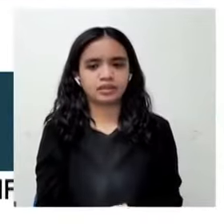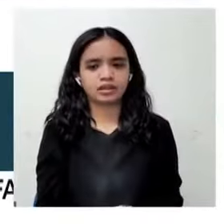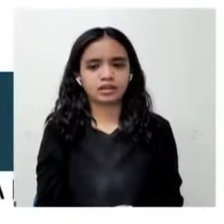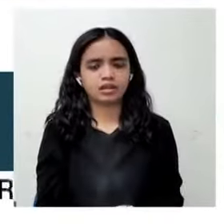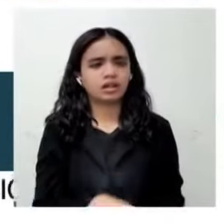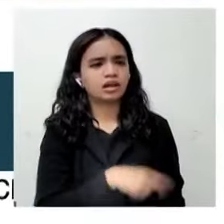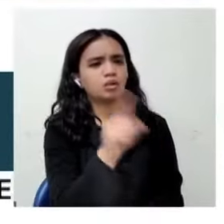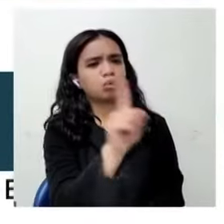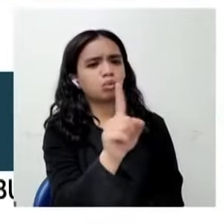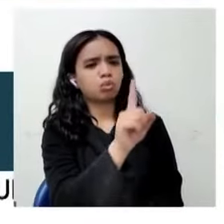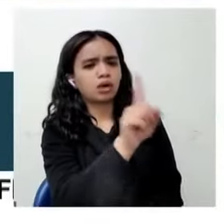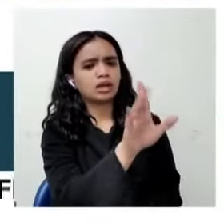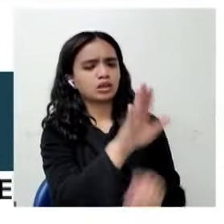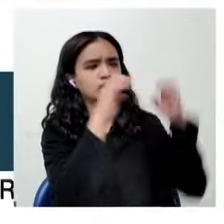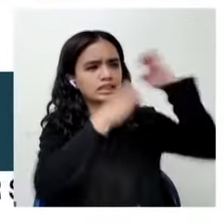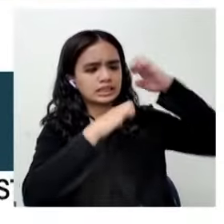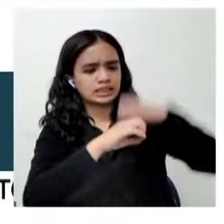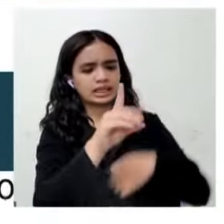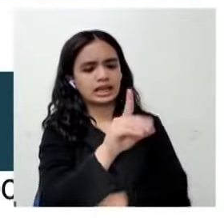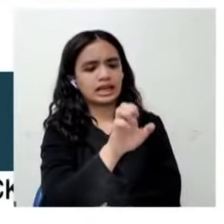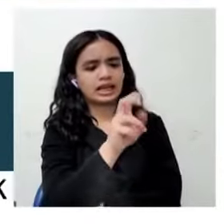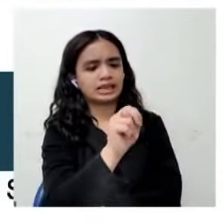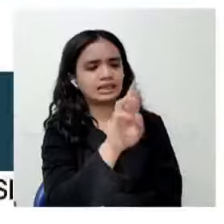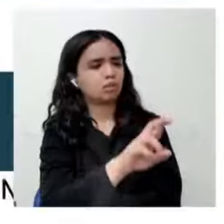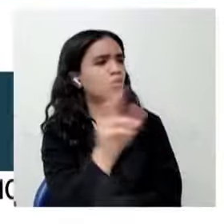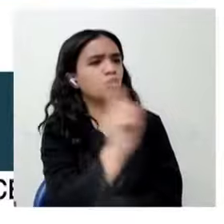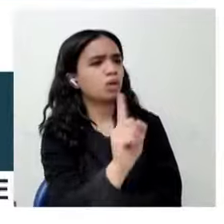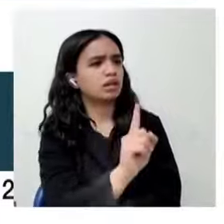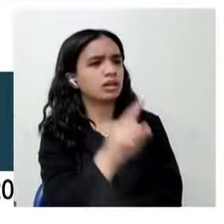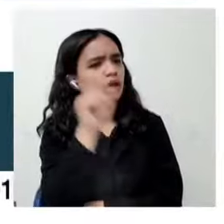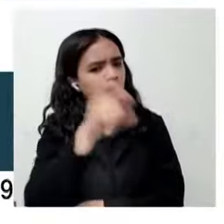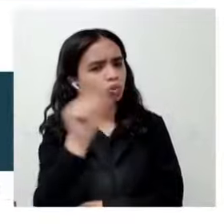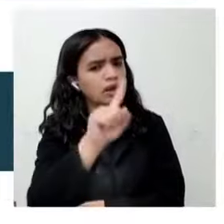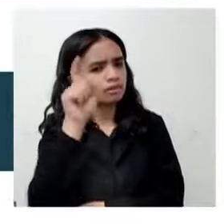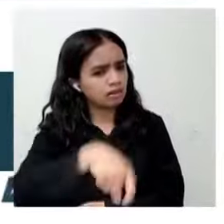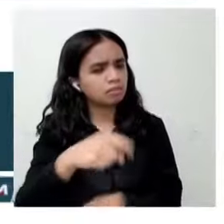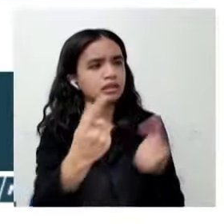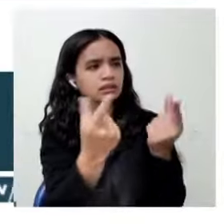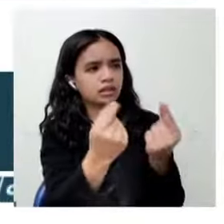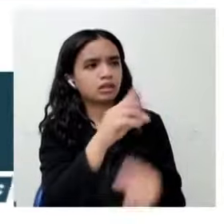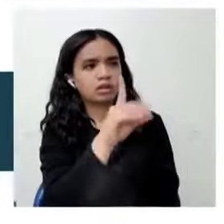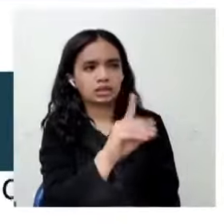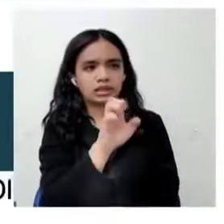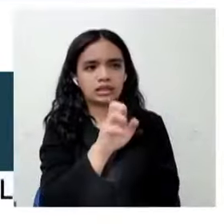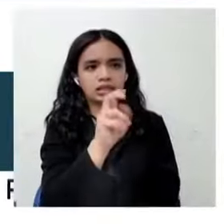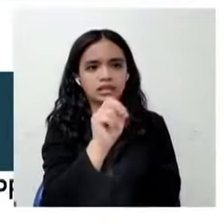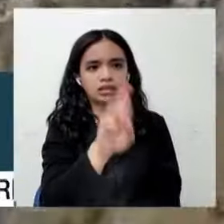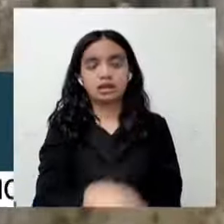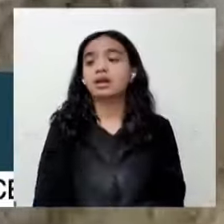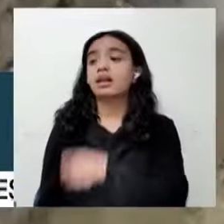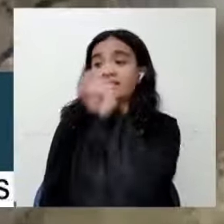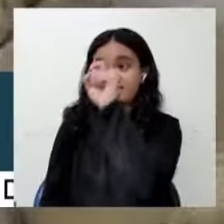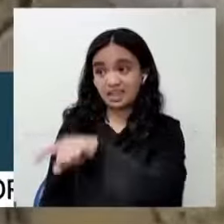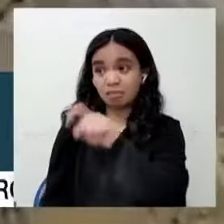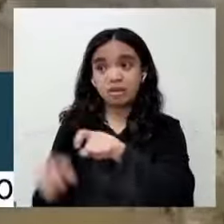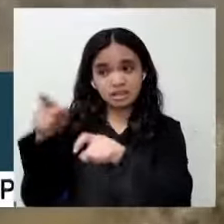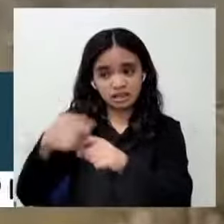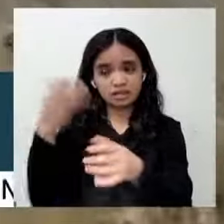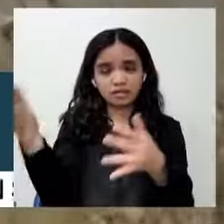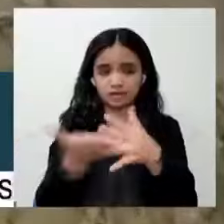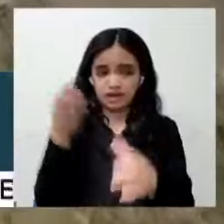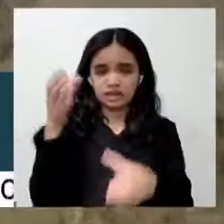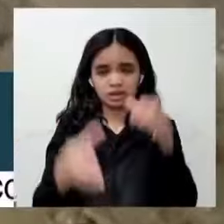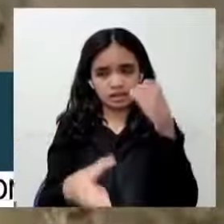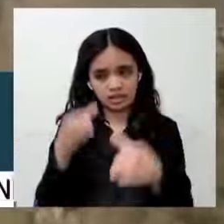of the DENR at this point? What should they be doing? They should have already filed charges, Ms. Carmina. They should